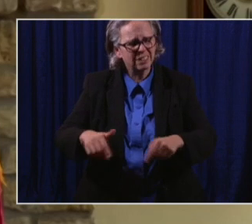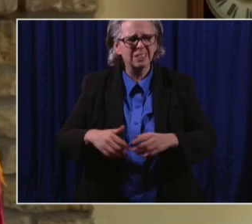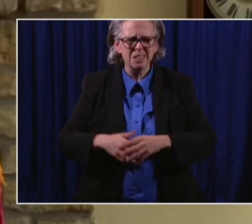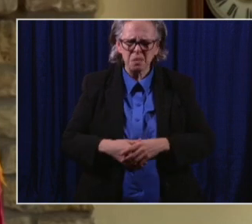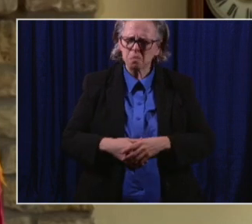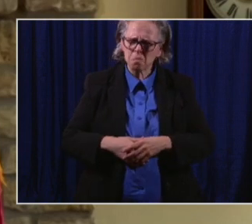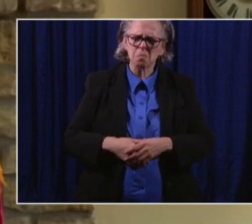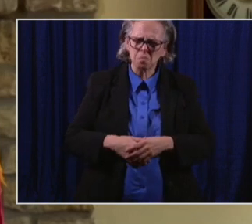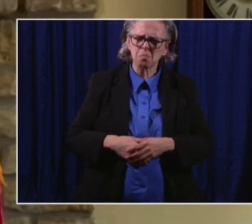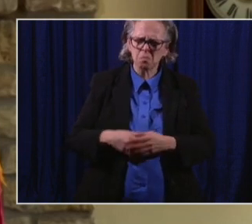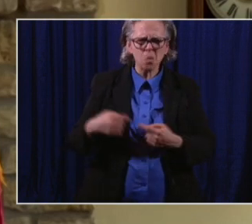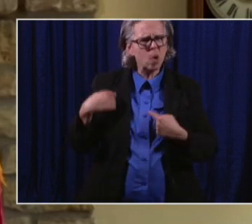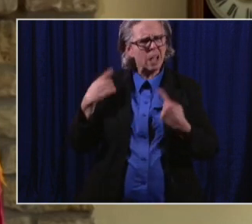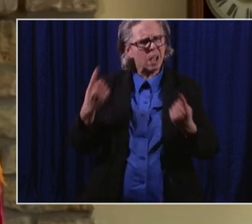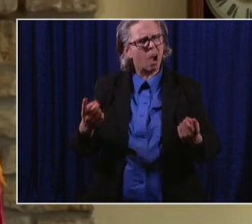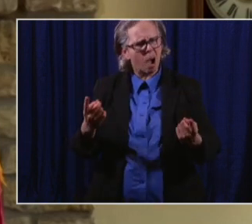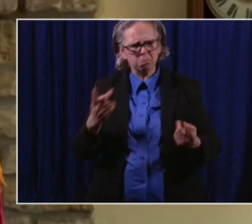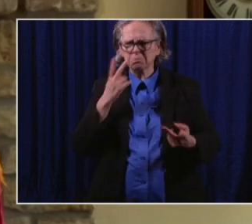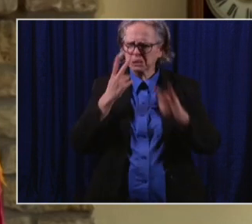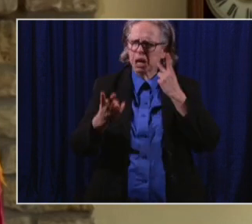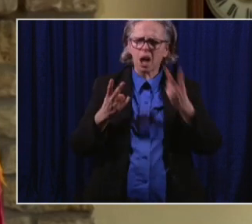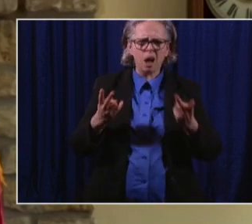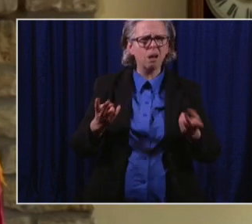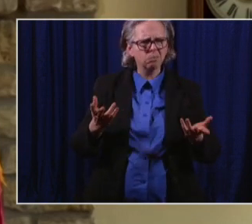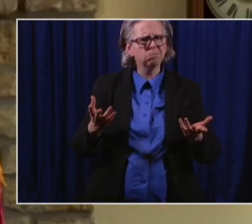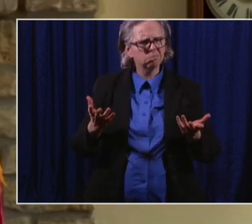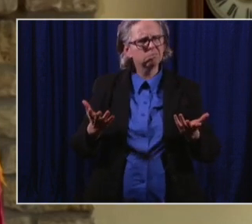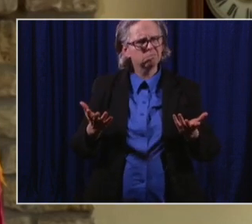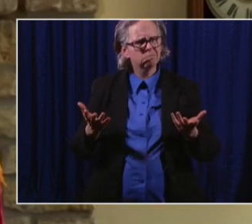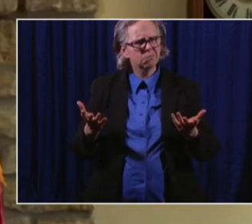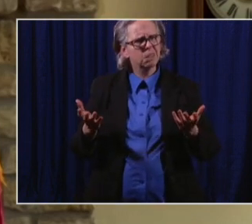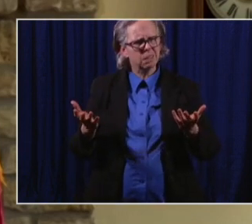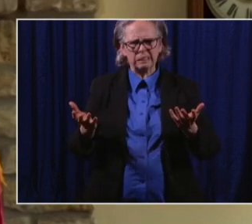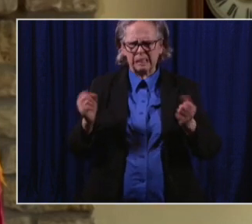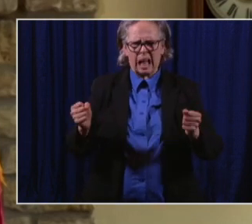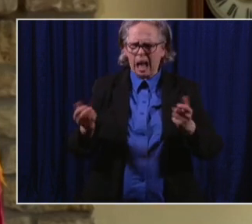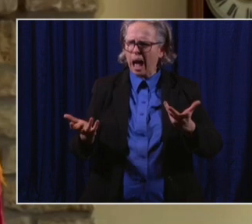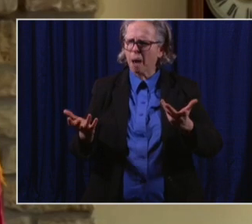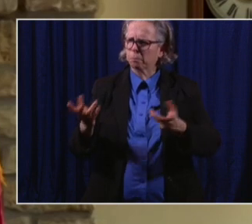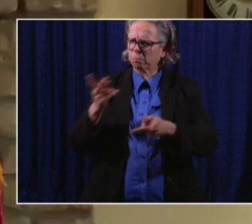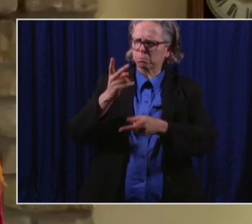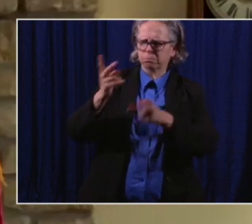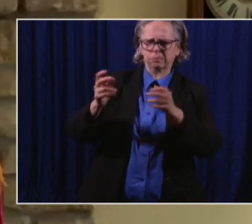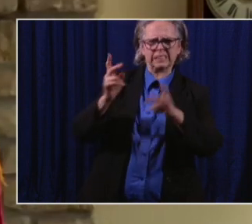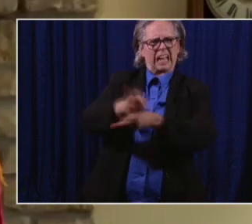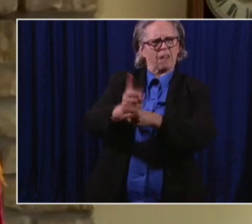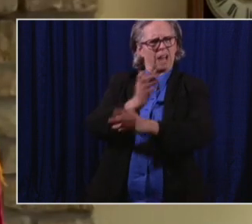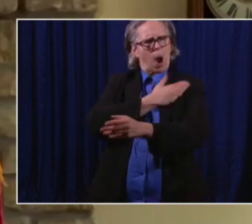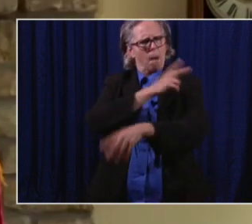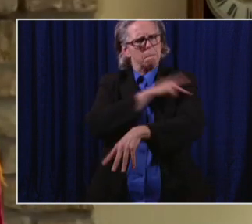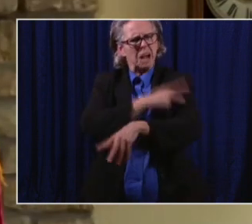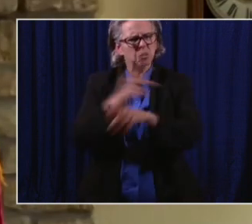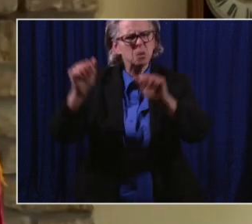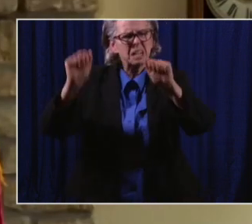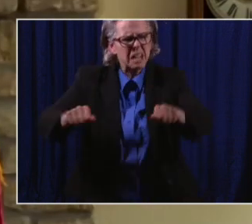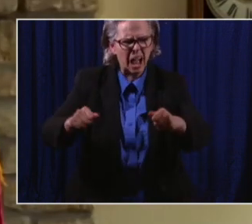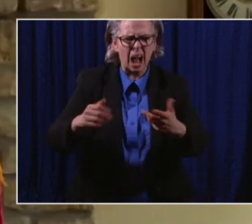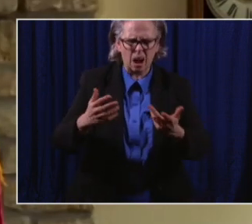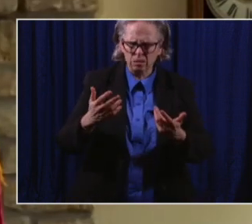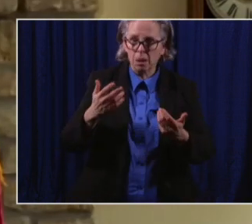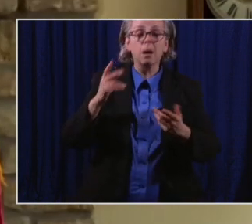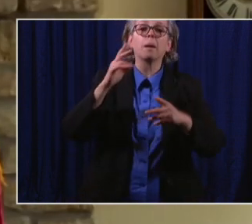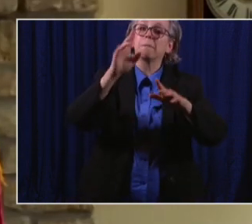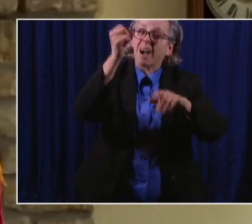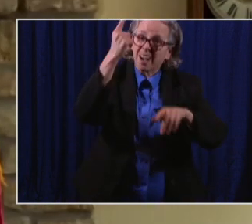increase in the ability to care for patients. Still have people dying. We still have people going to the hospital.